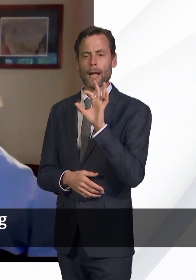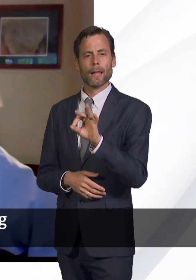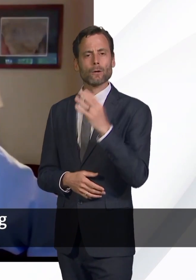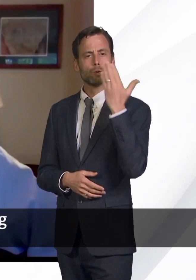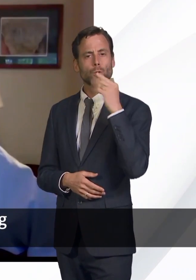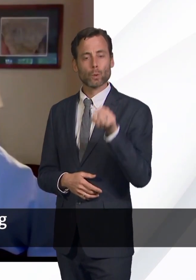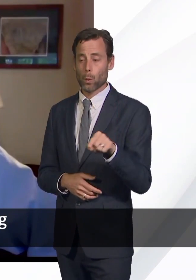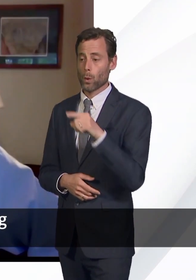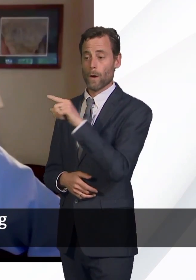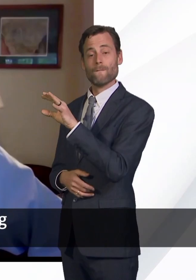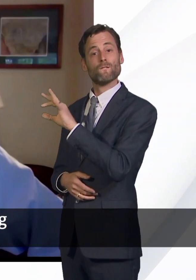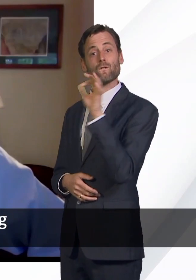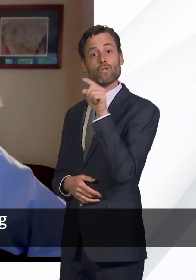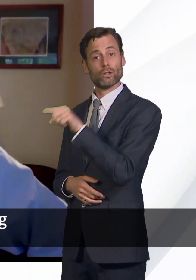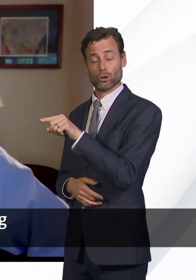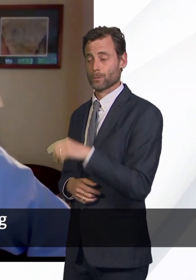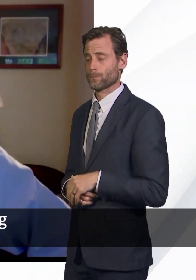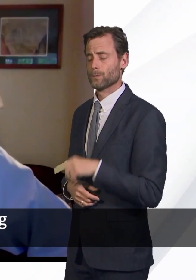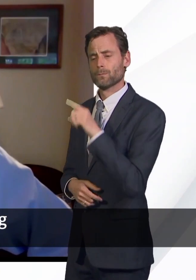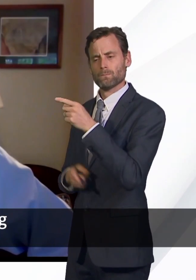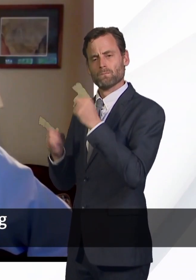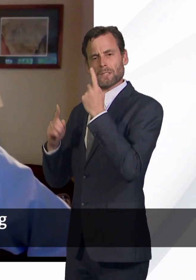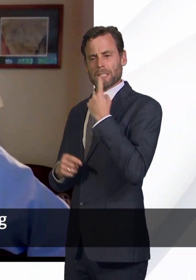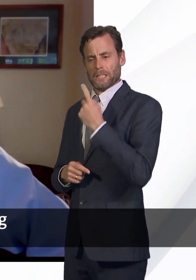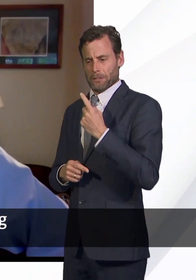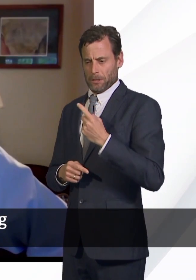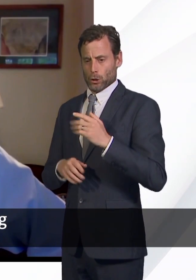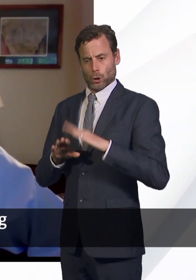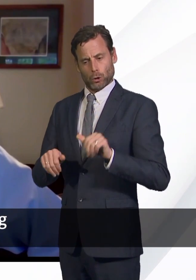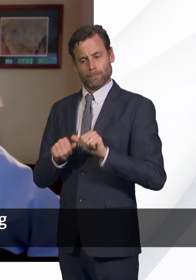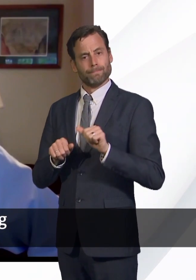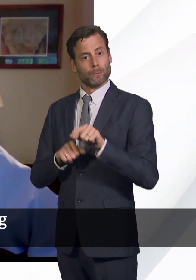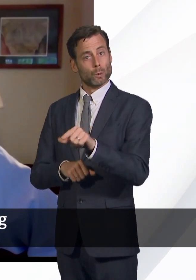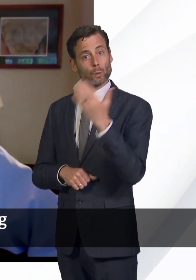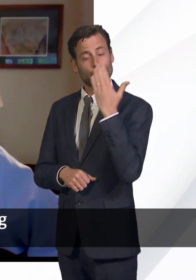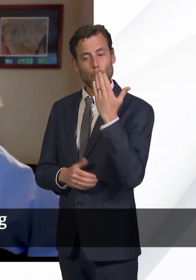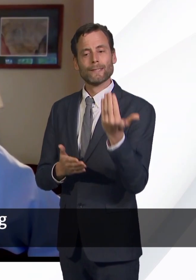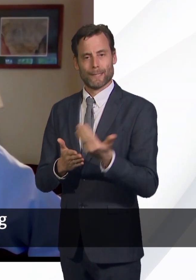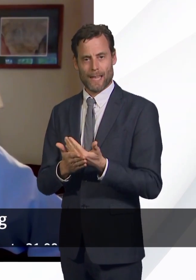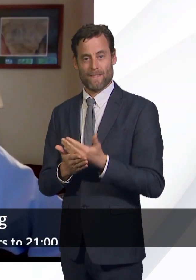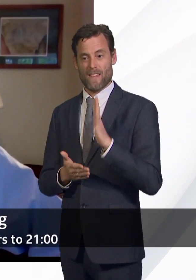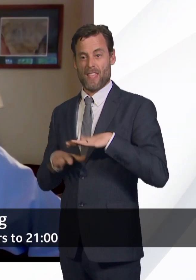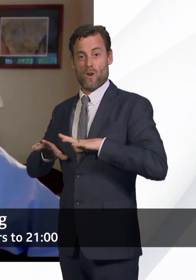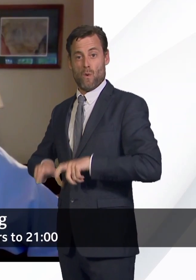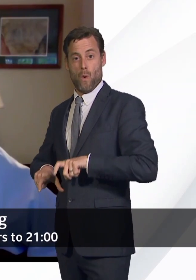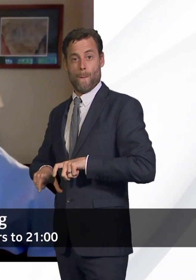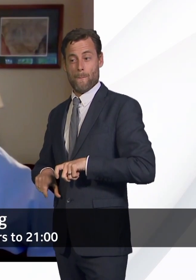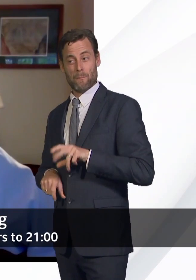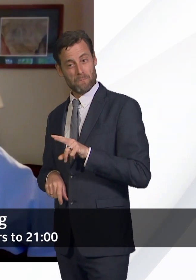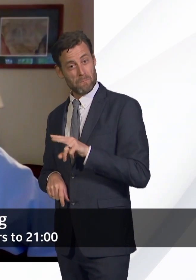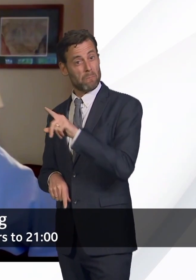are safer at school than they are at home. And I just wondered if Dr. Harries might be able to tell us, statistically